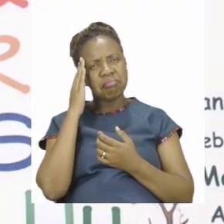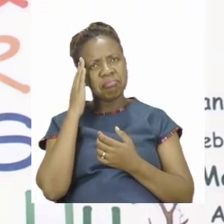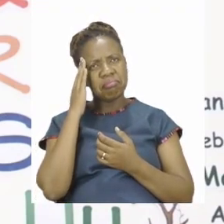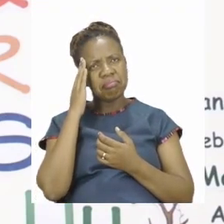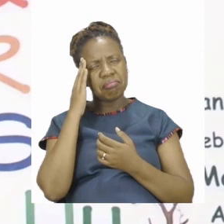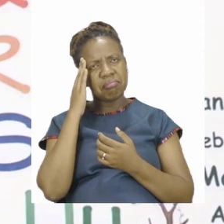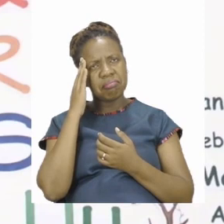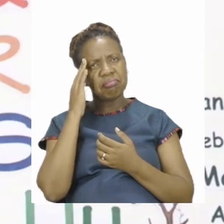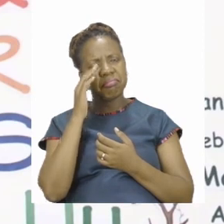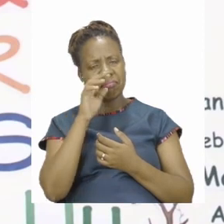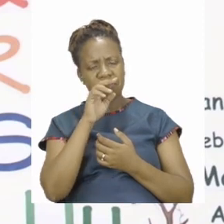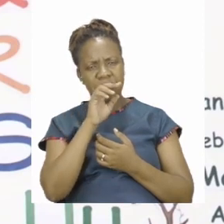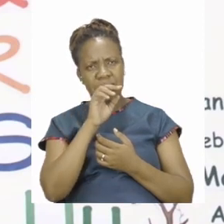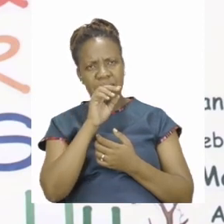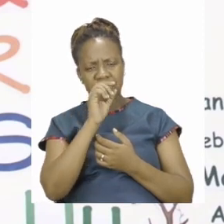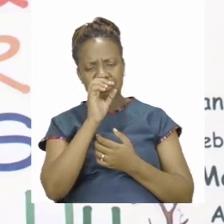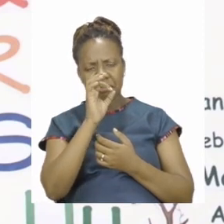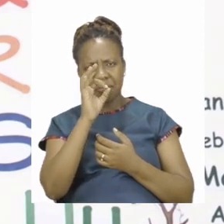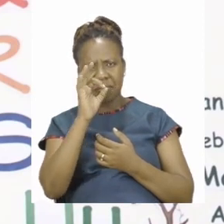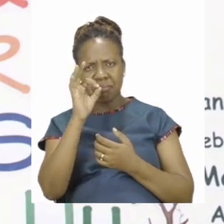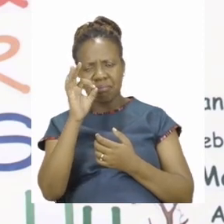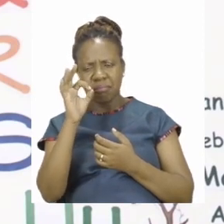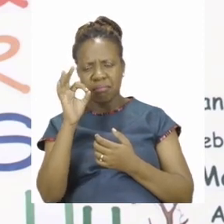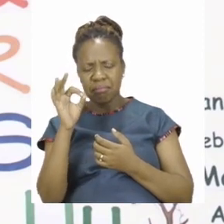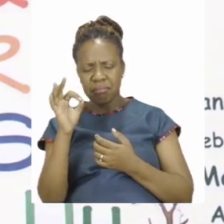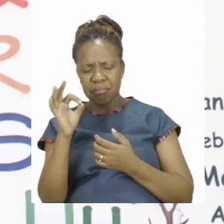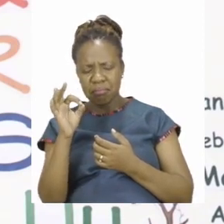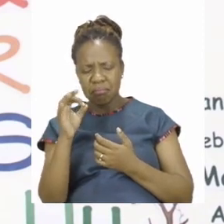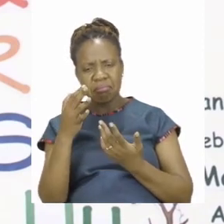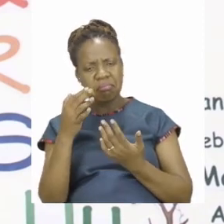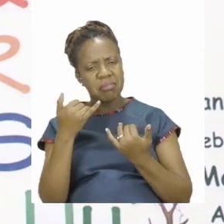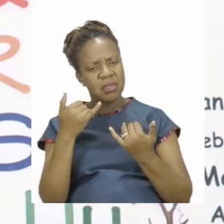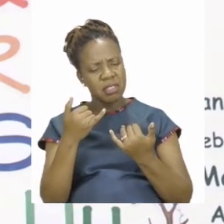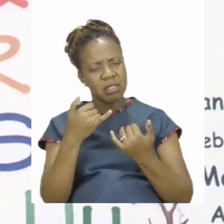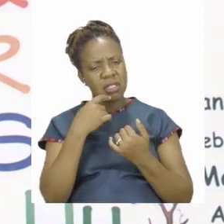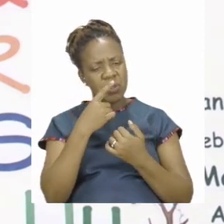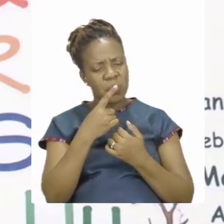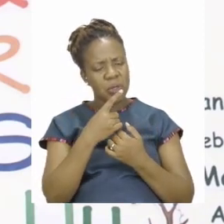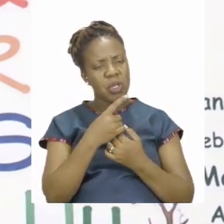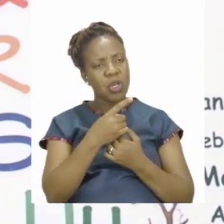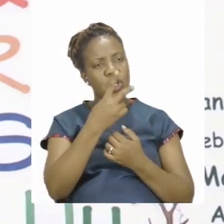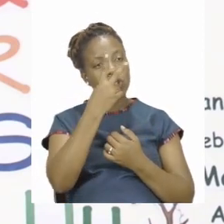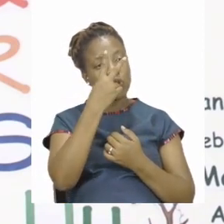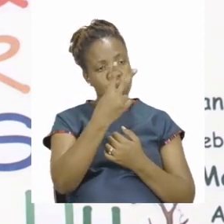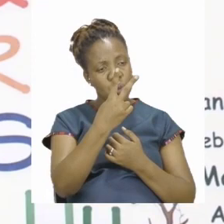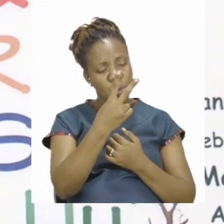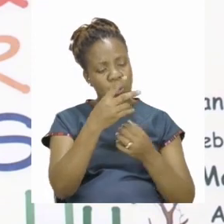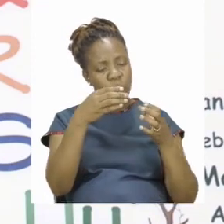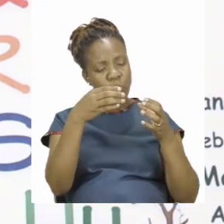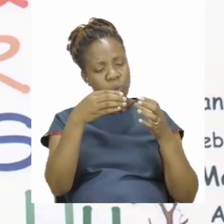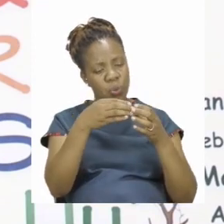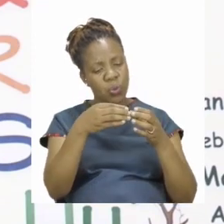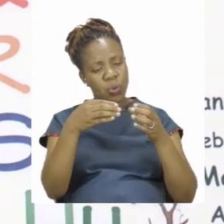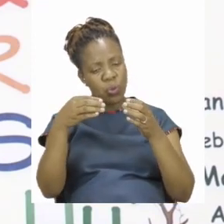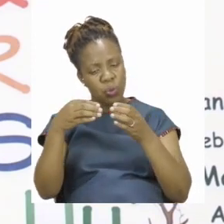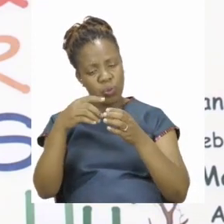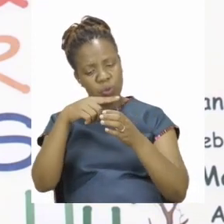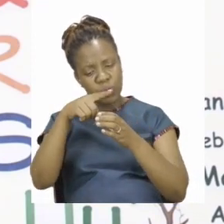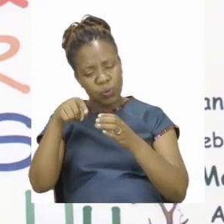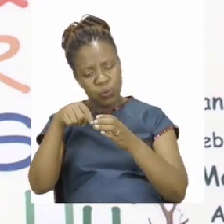find out. We need 2 groups of 3, which means each group must have 3. So we're saying